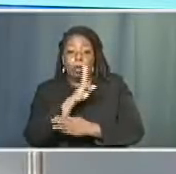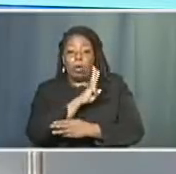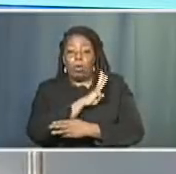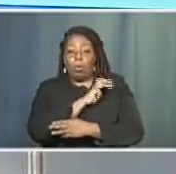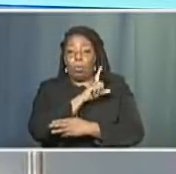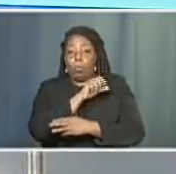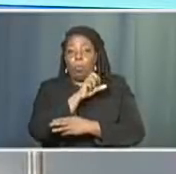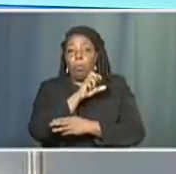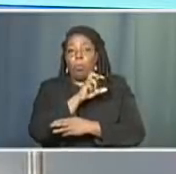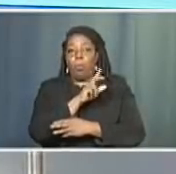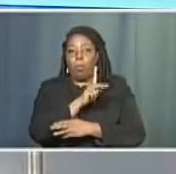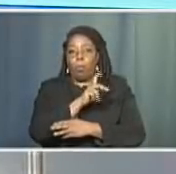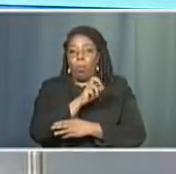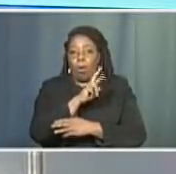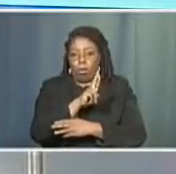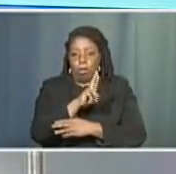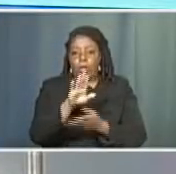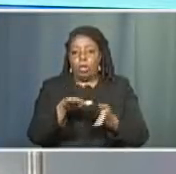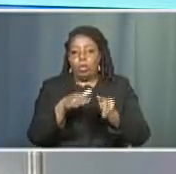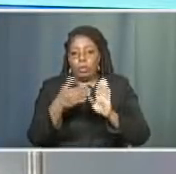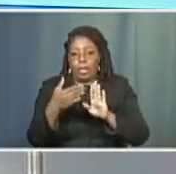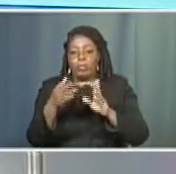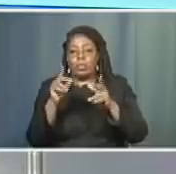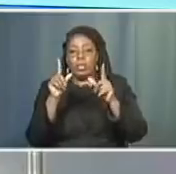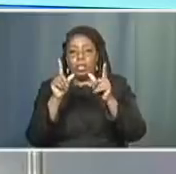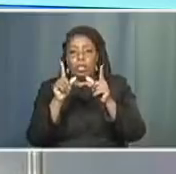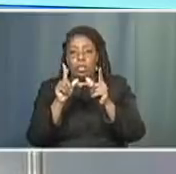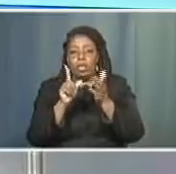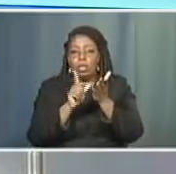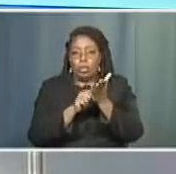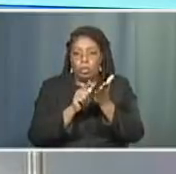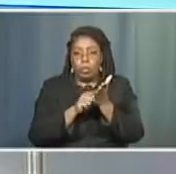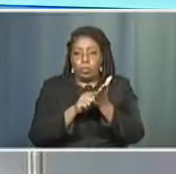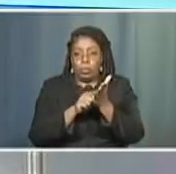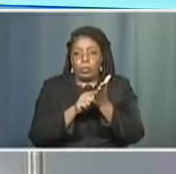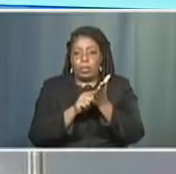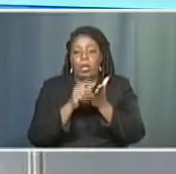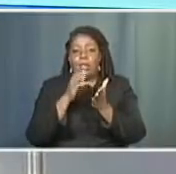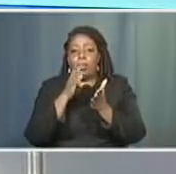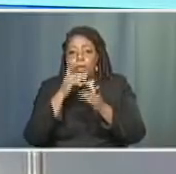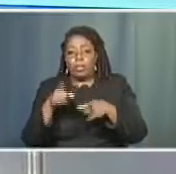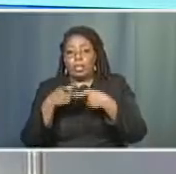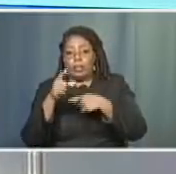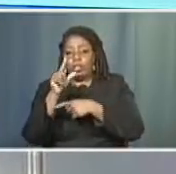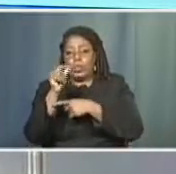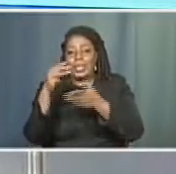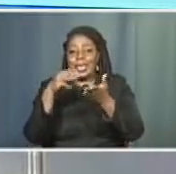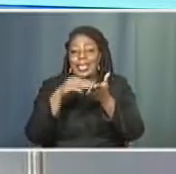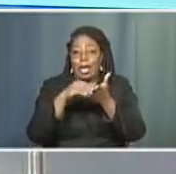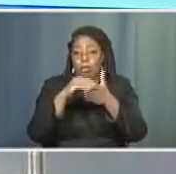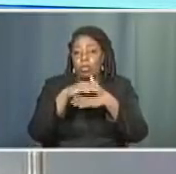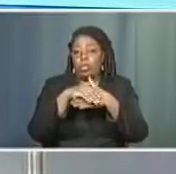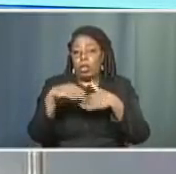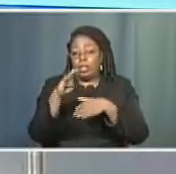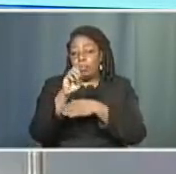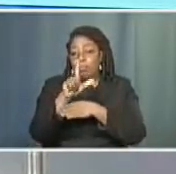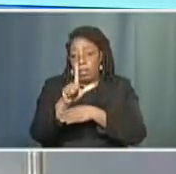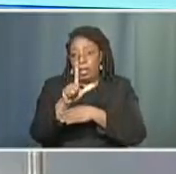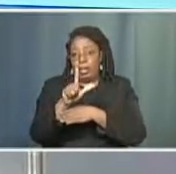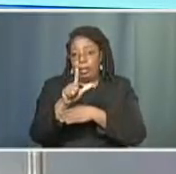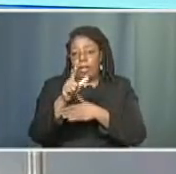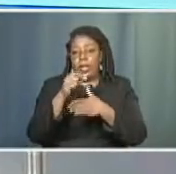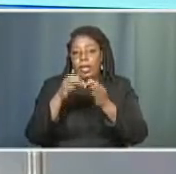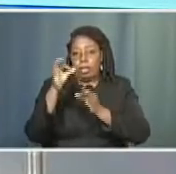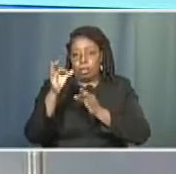made national headlines earlier this month, was today granted $20,000 bail with 2 sureties before Supreme Court Justice